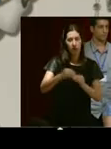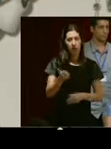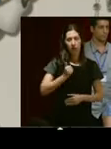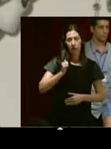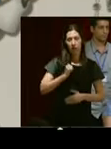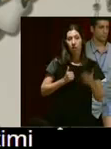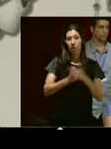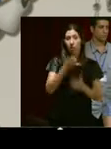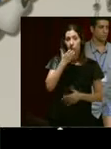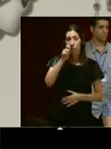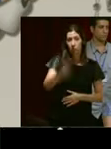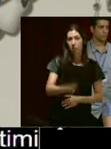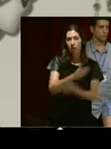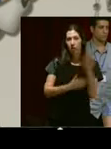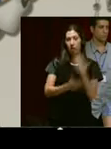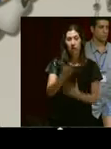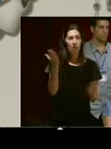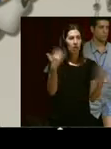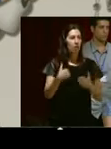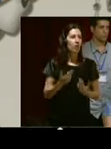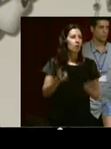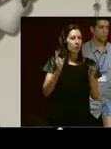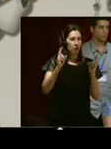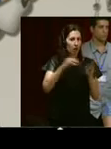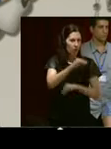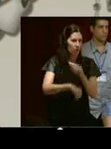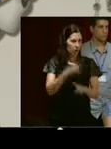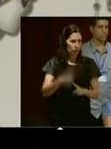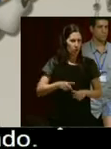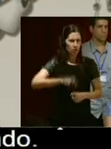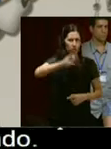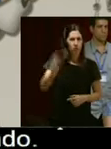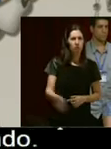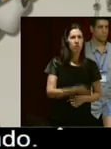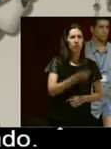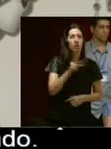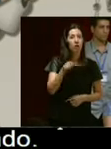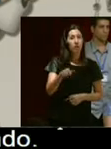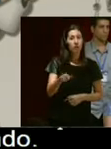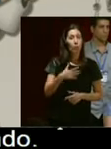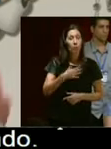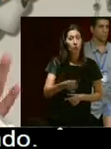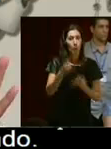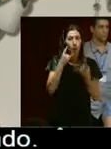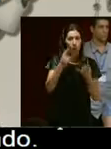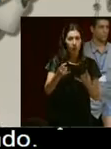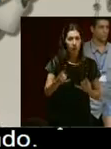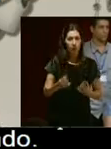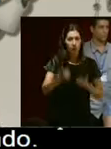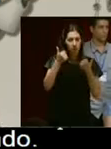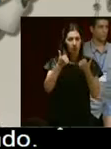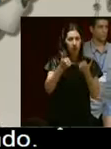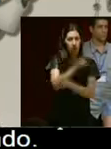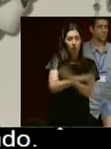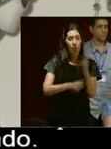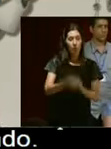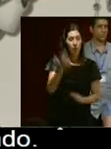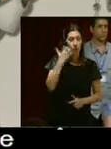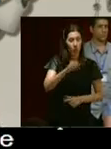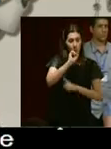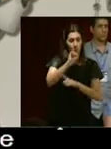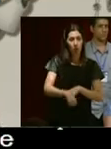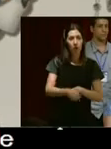can reach everyone. If someone doesn't have a disability, they can also use the product to do many things, and perhaps that's also the